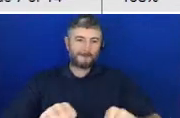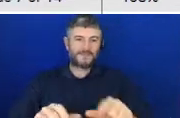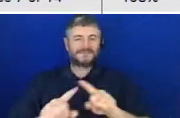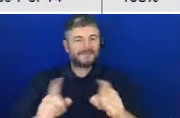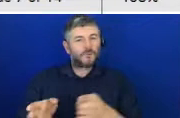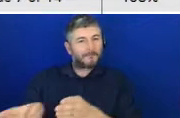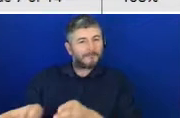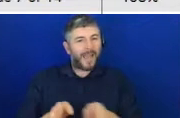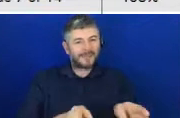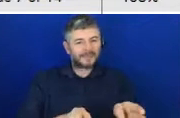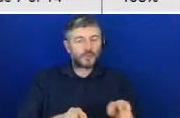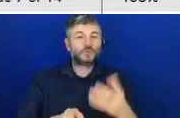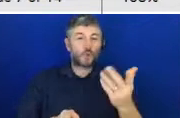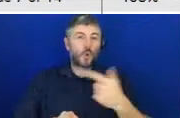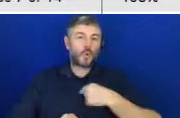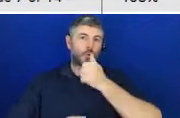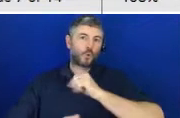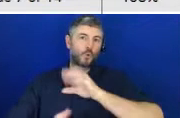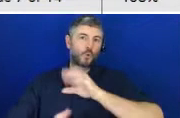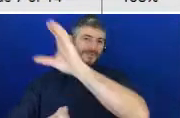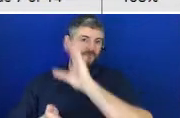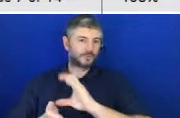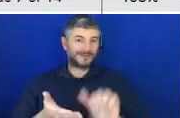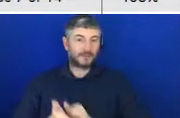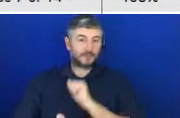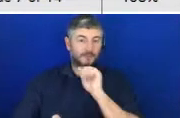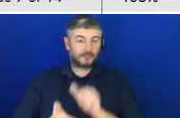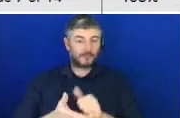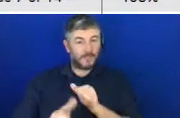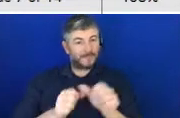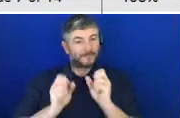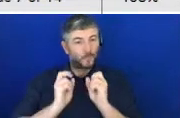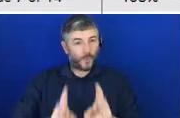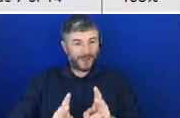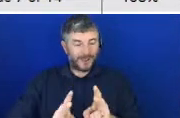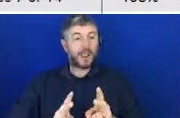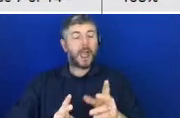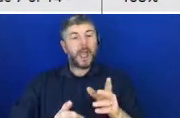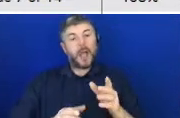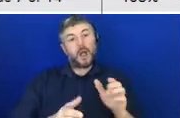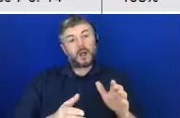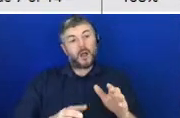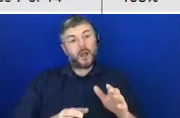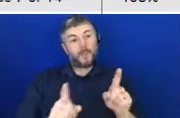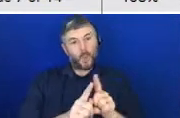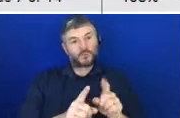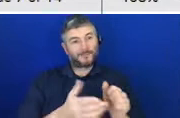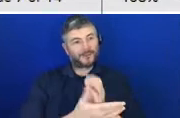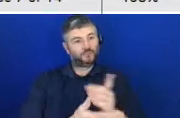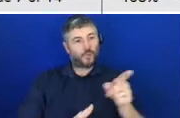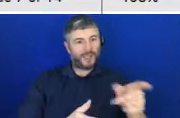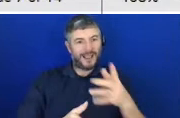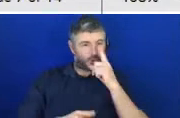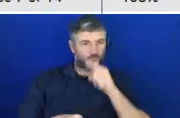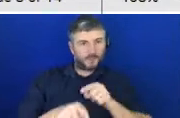made the best of funding as well as provided the best route for the learner.